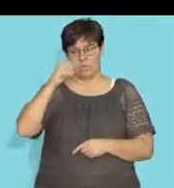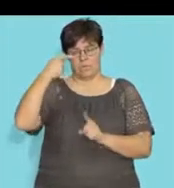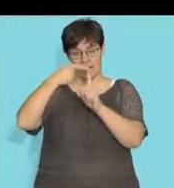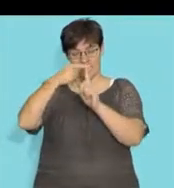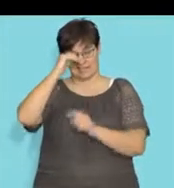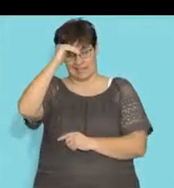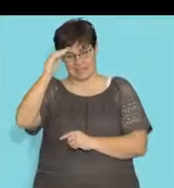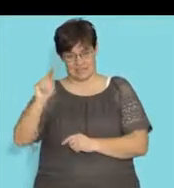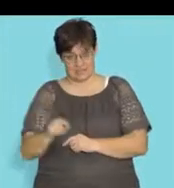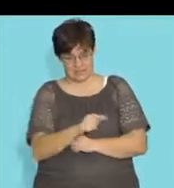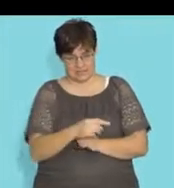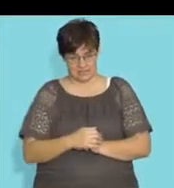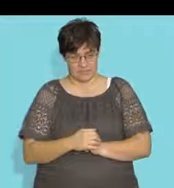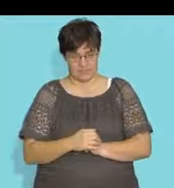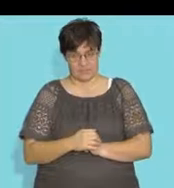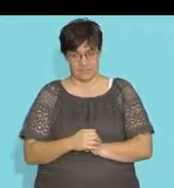concentration.